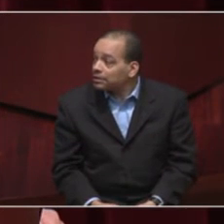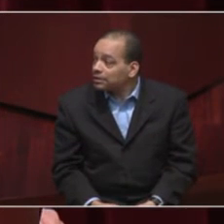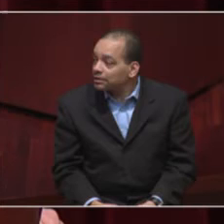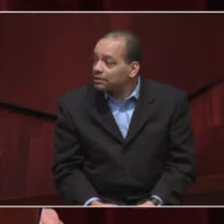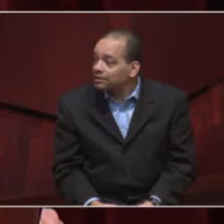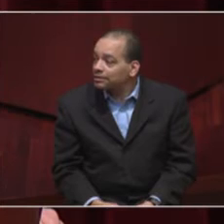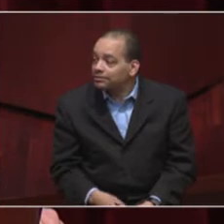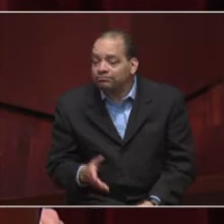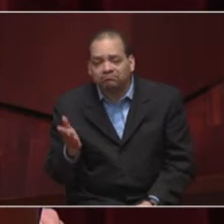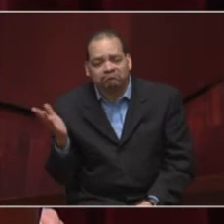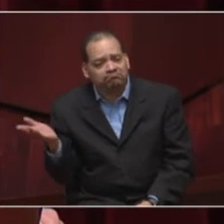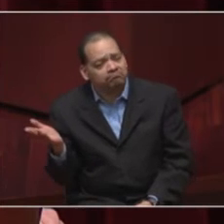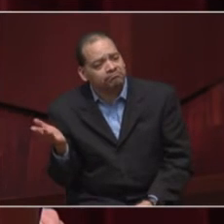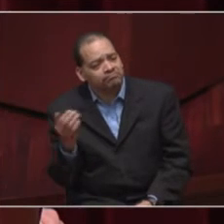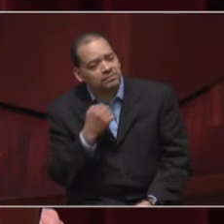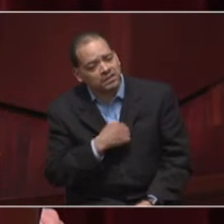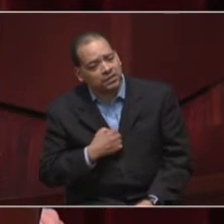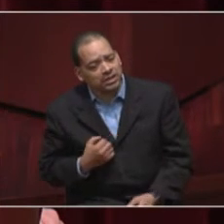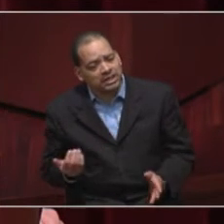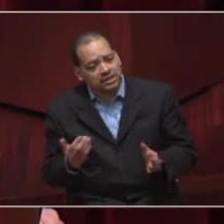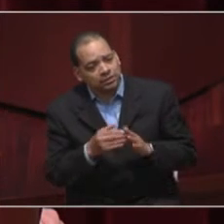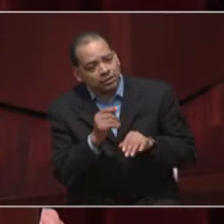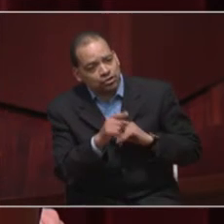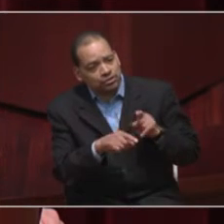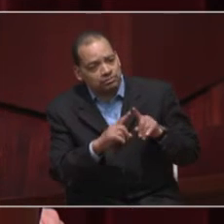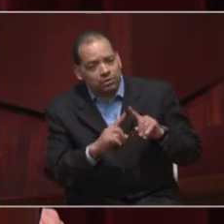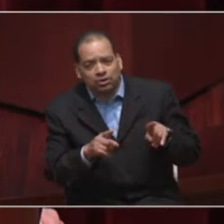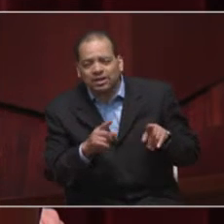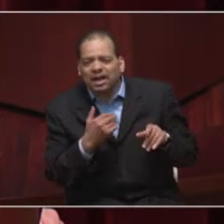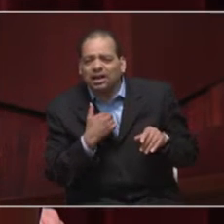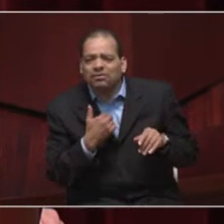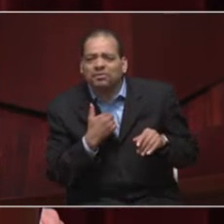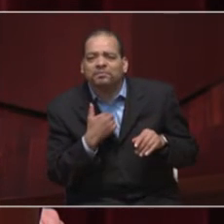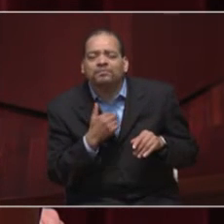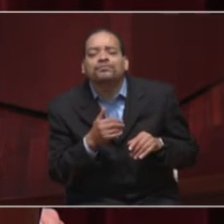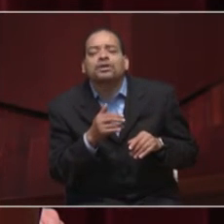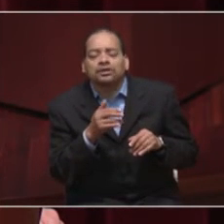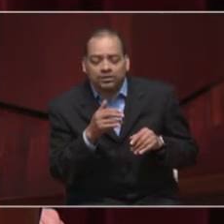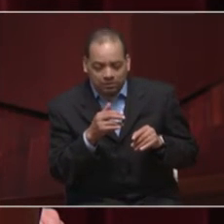question, but does it cover administering the Privacy Act and FOIA?